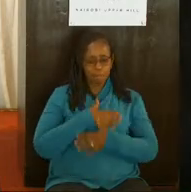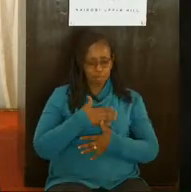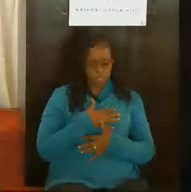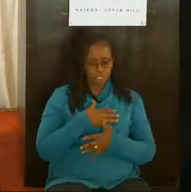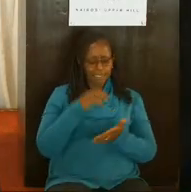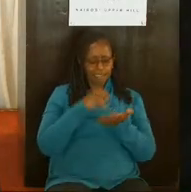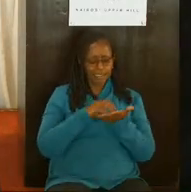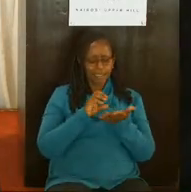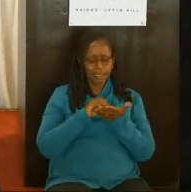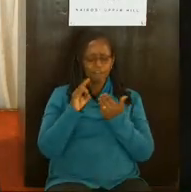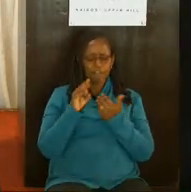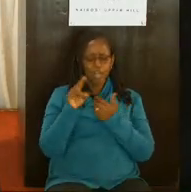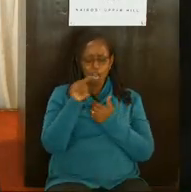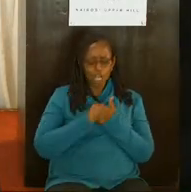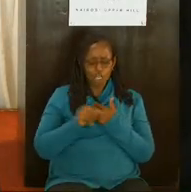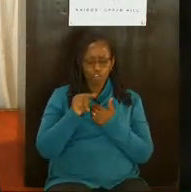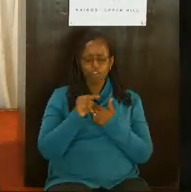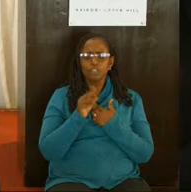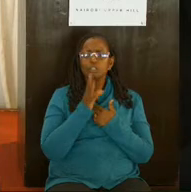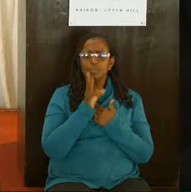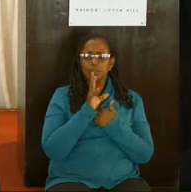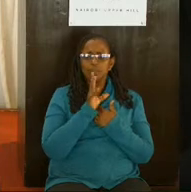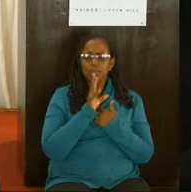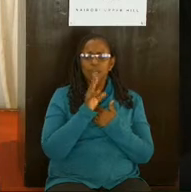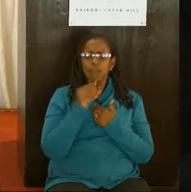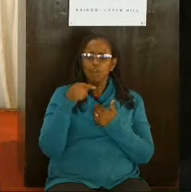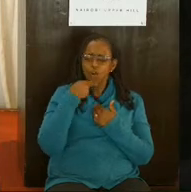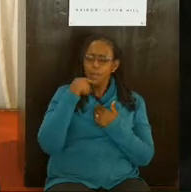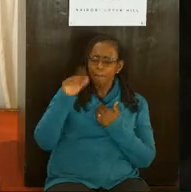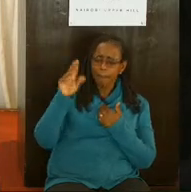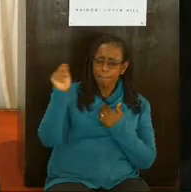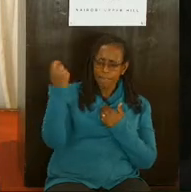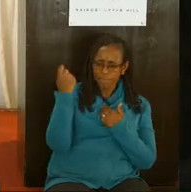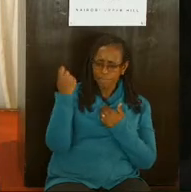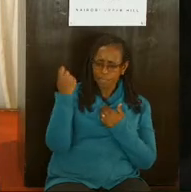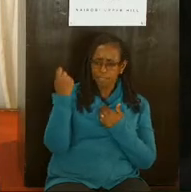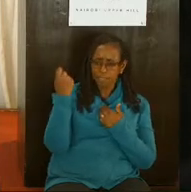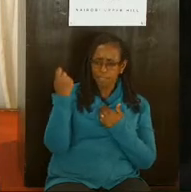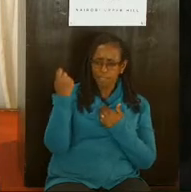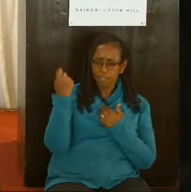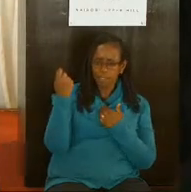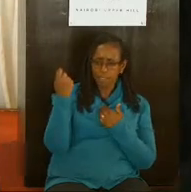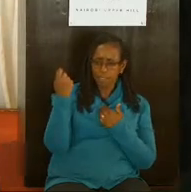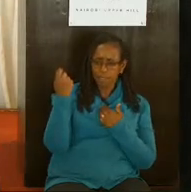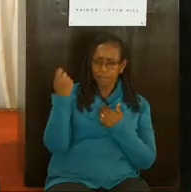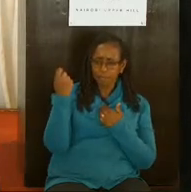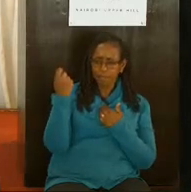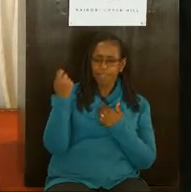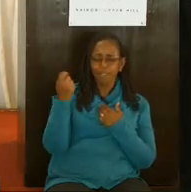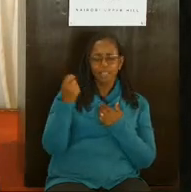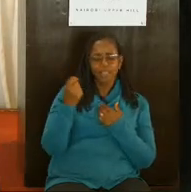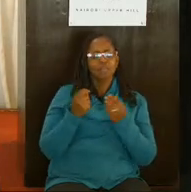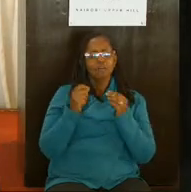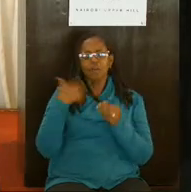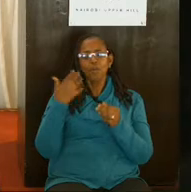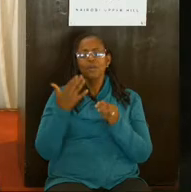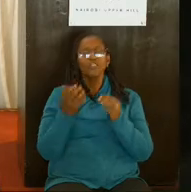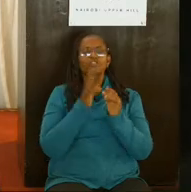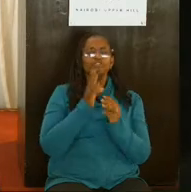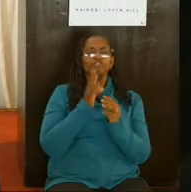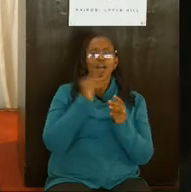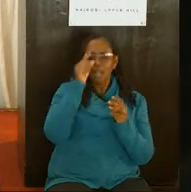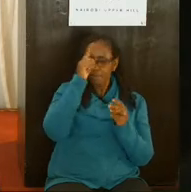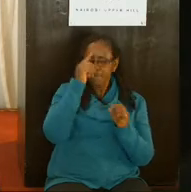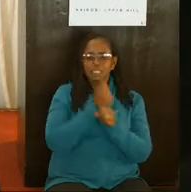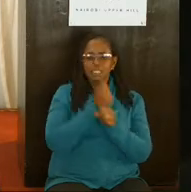the national address I think the remarks by the president appeared to point to the scorecard of what government has done